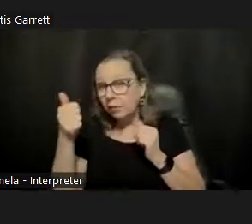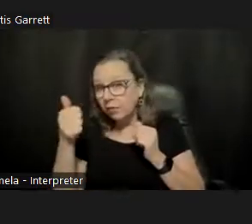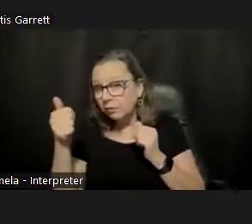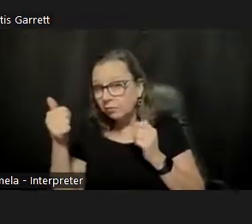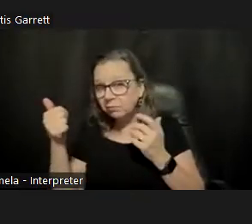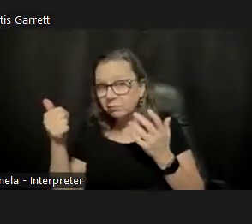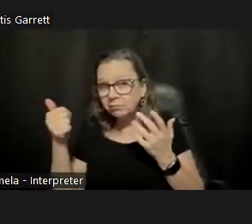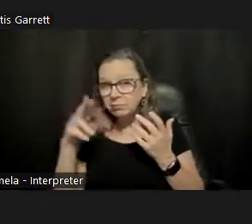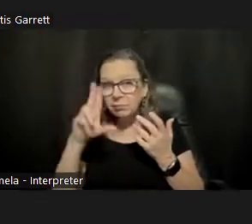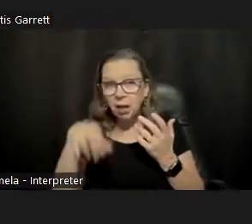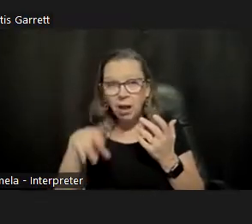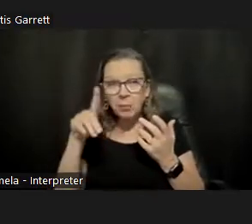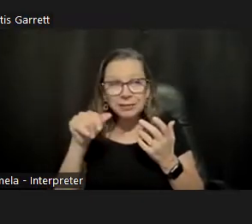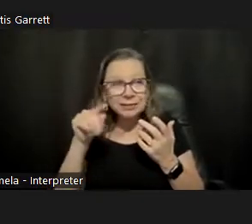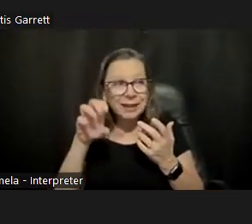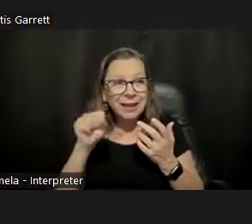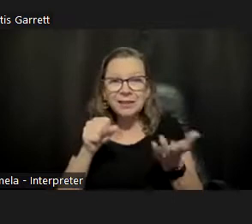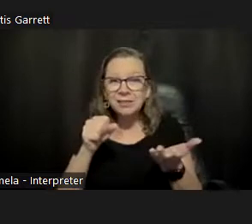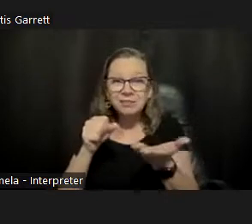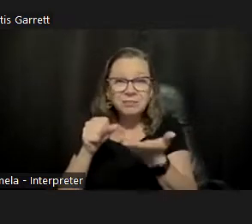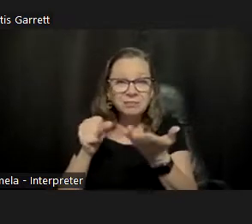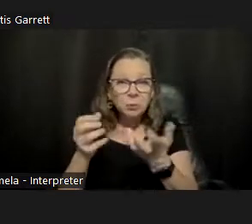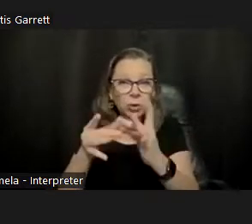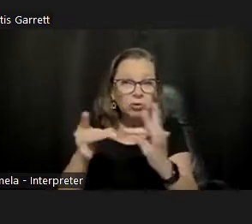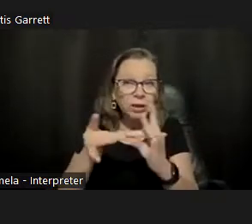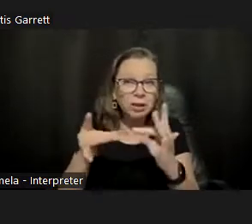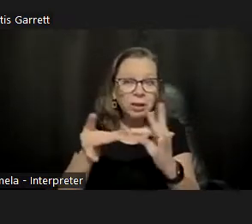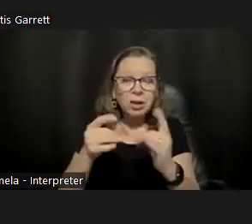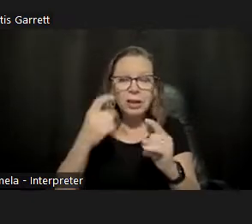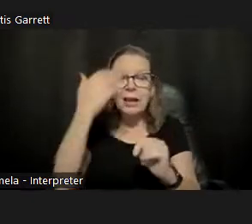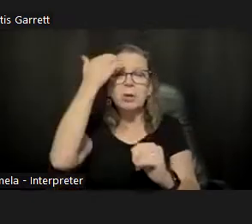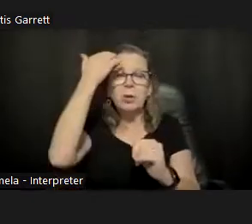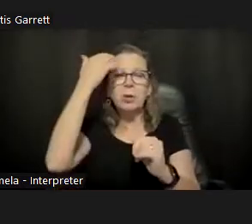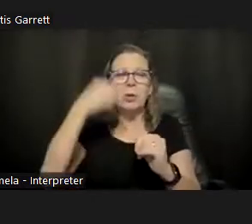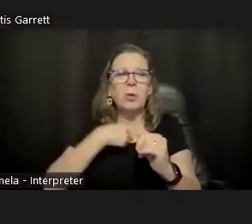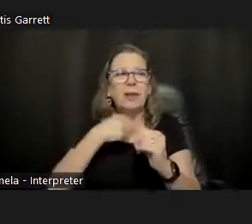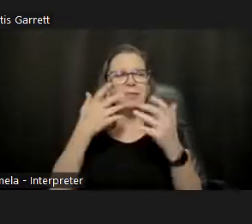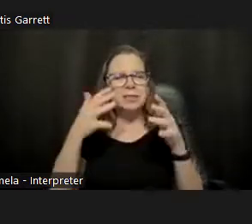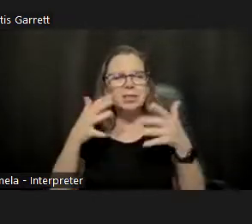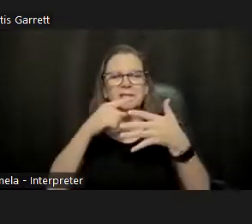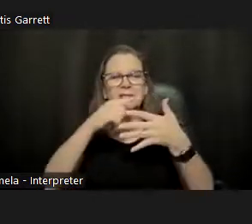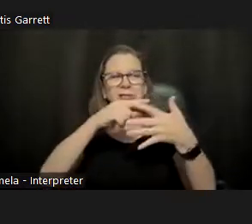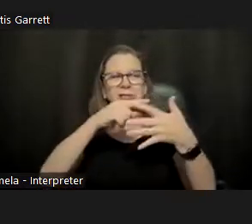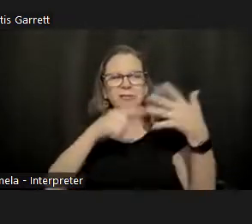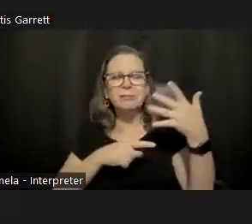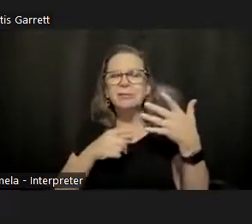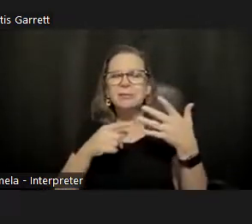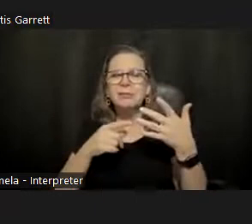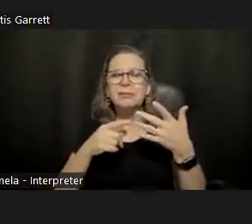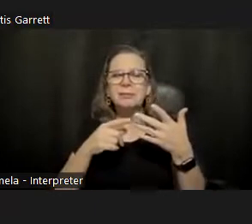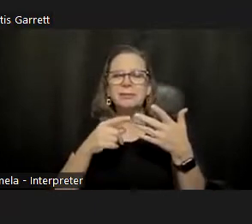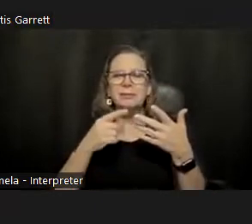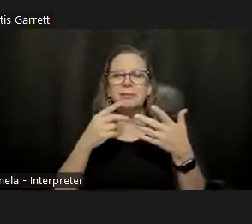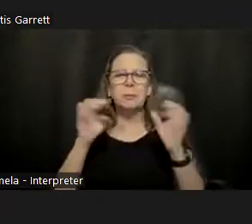other updates anyone would like to share? I know I went through some of the emergency support